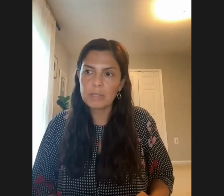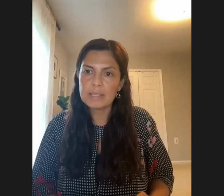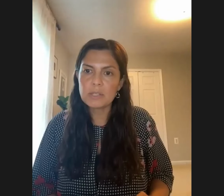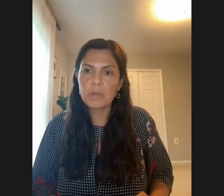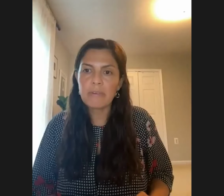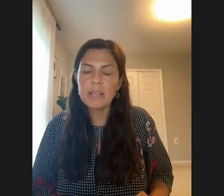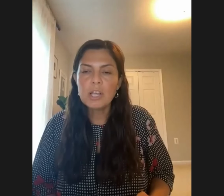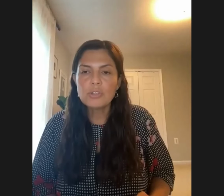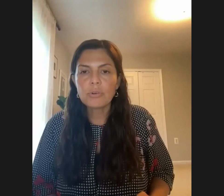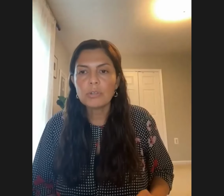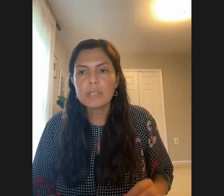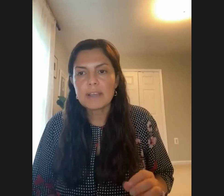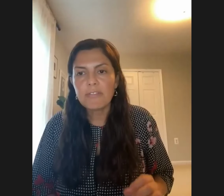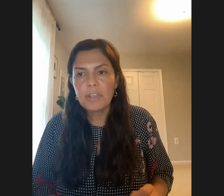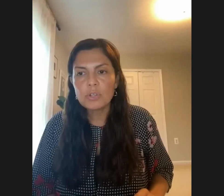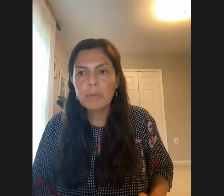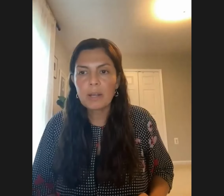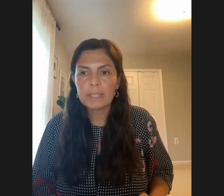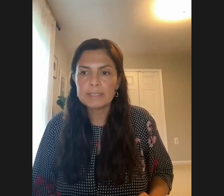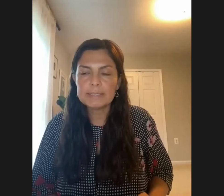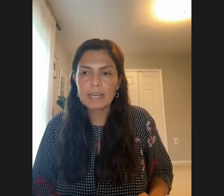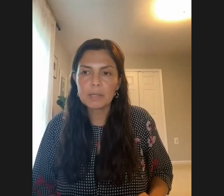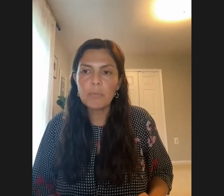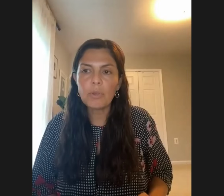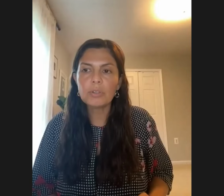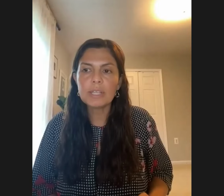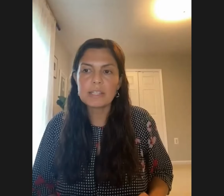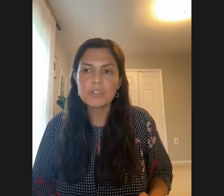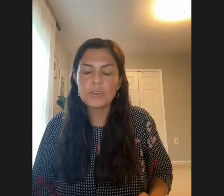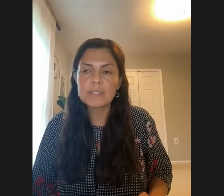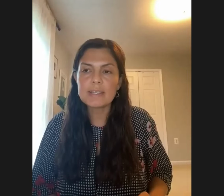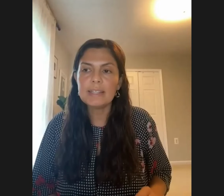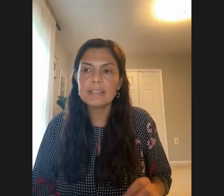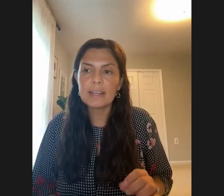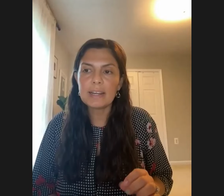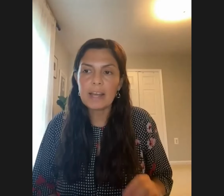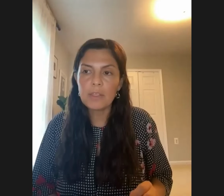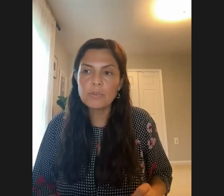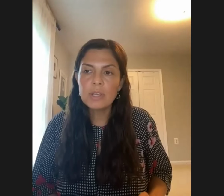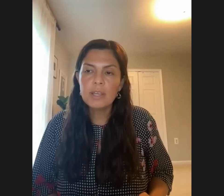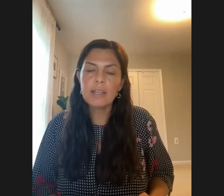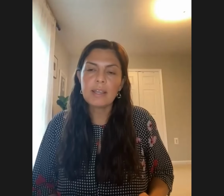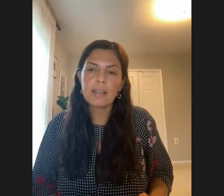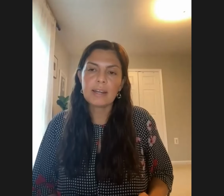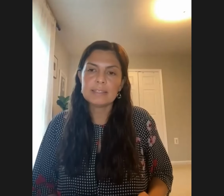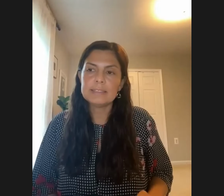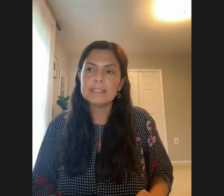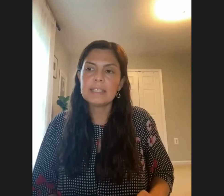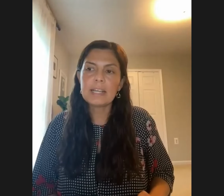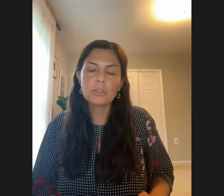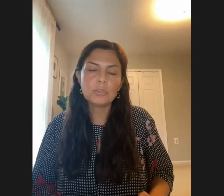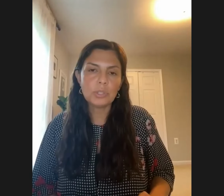have learned from the COVID-19 pandemic on challenges to guarantee models of attention which